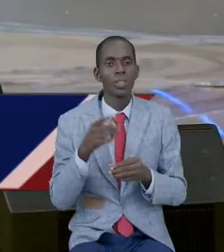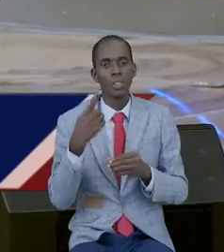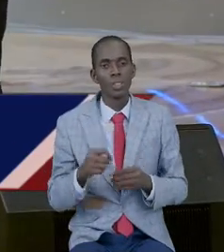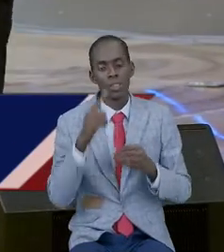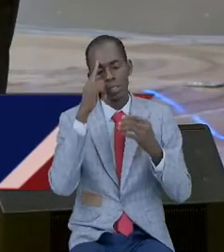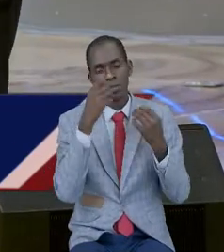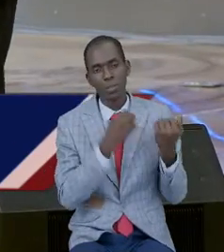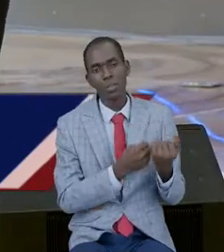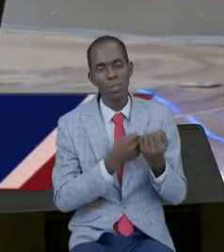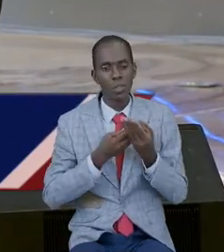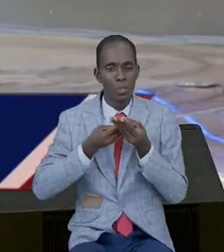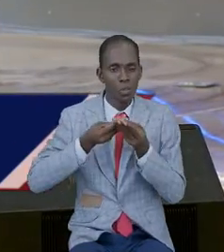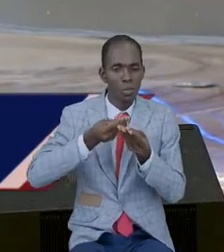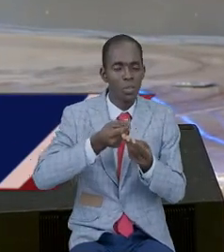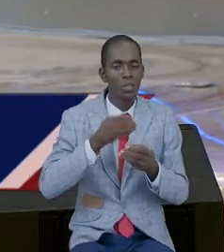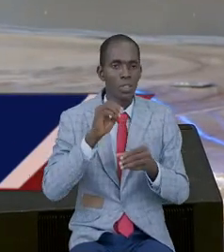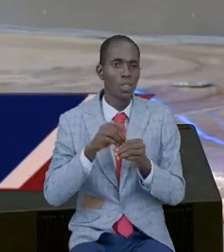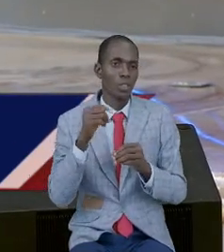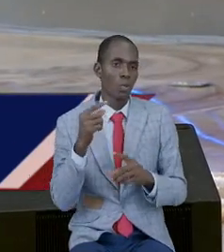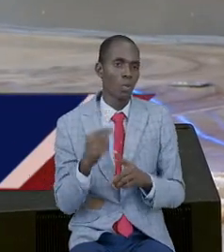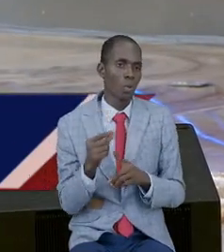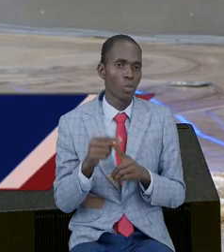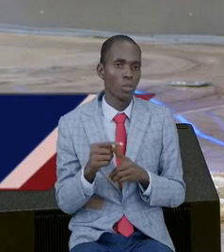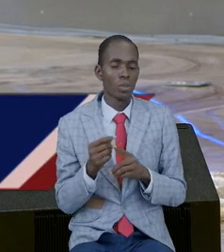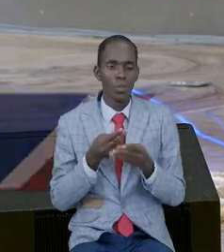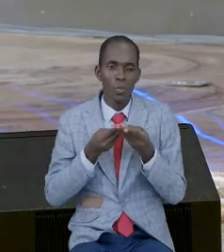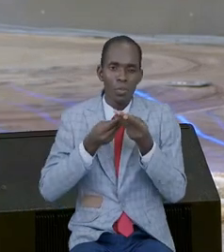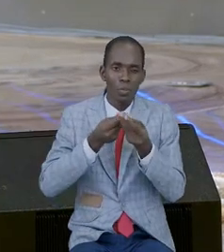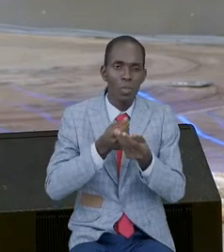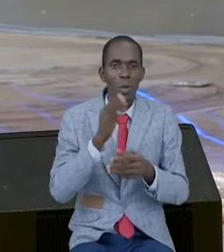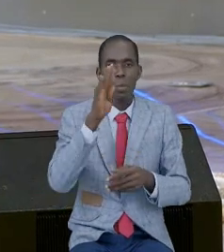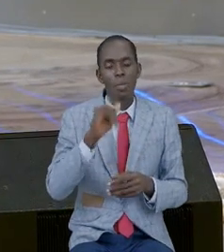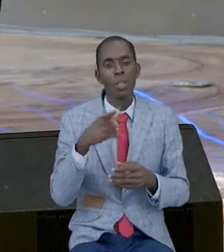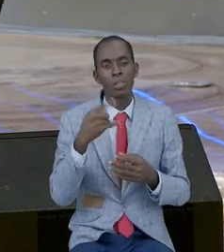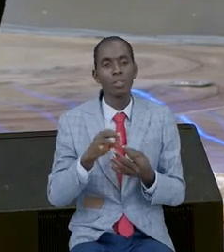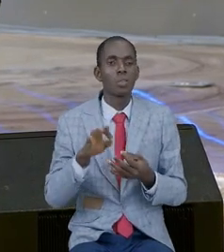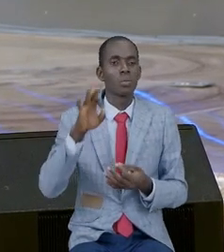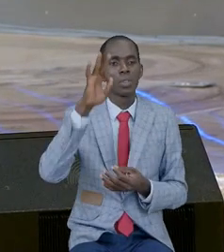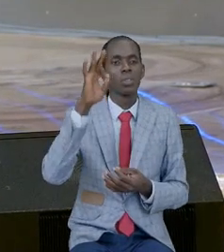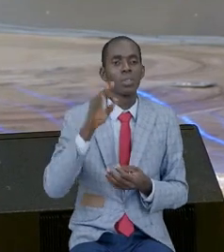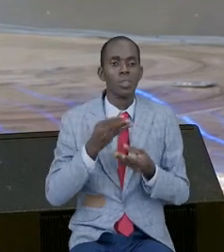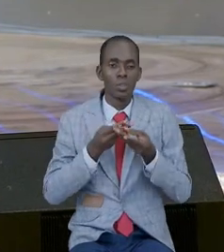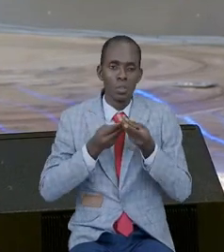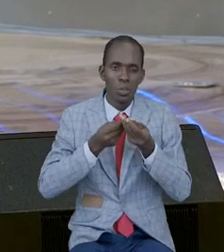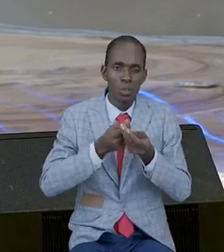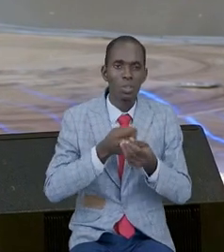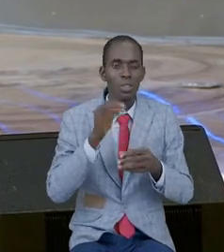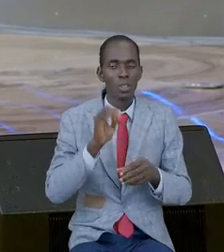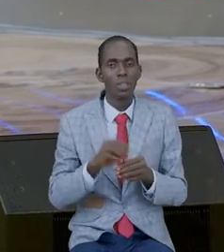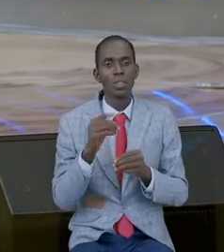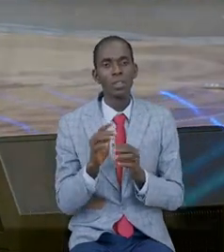not reached in the world nor reached by the spirit nourished in the